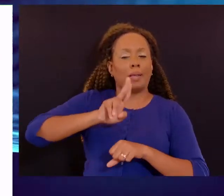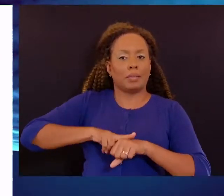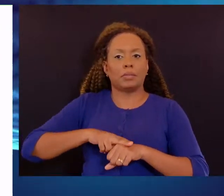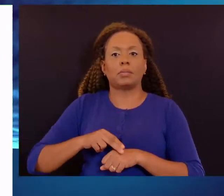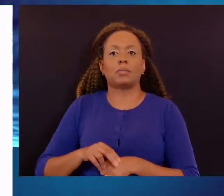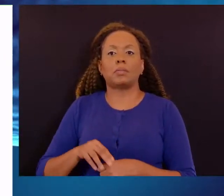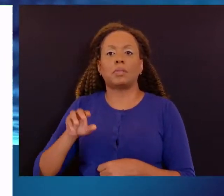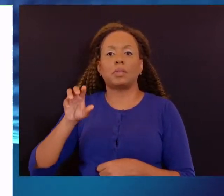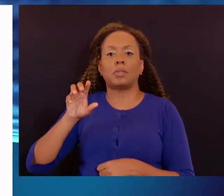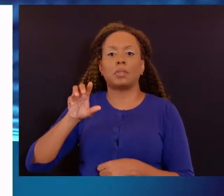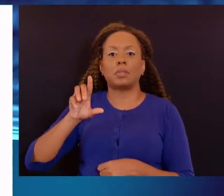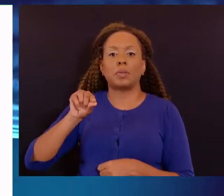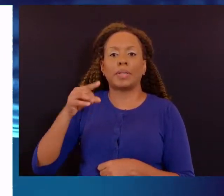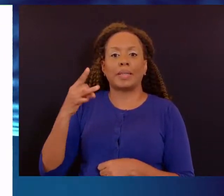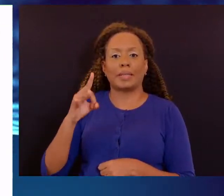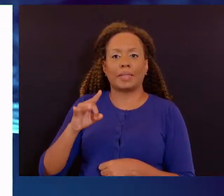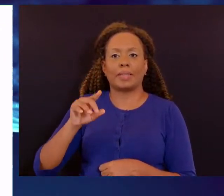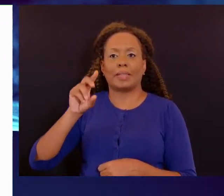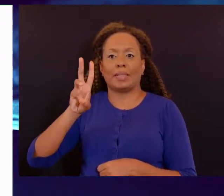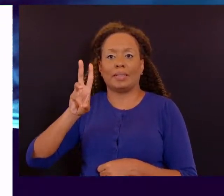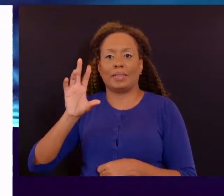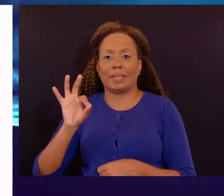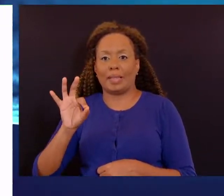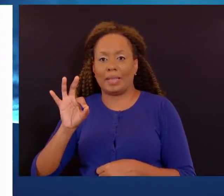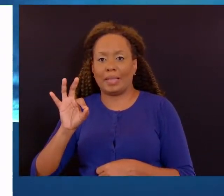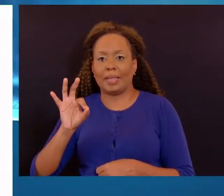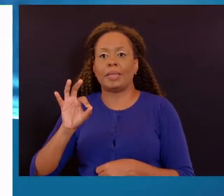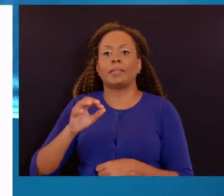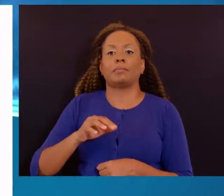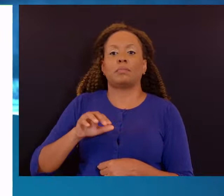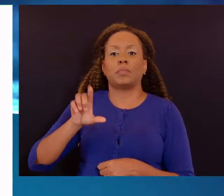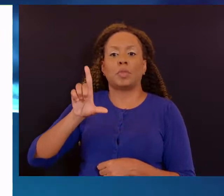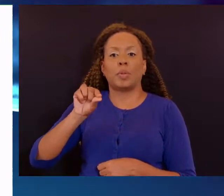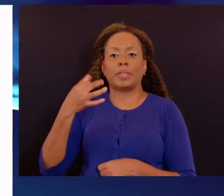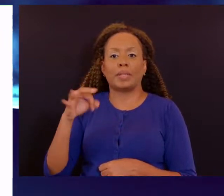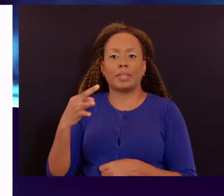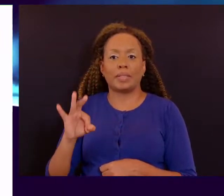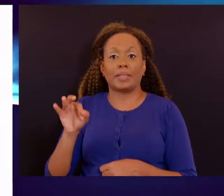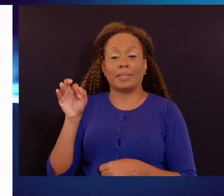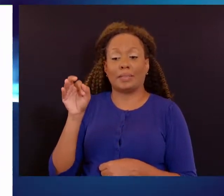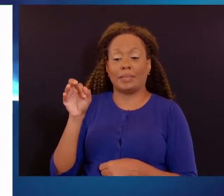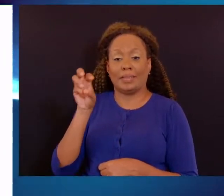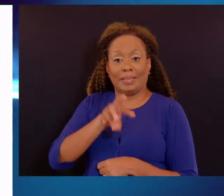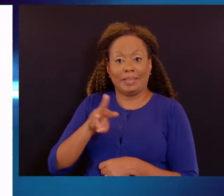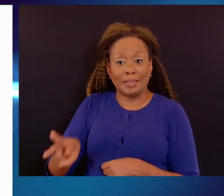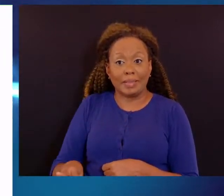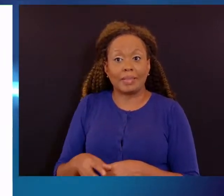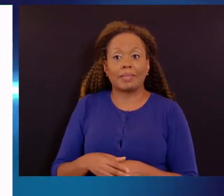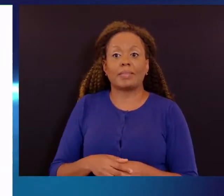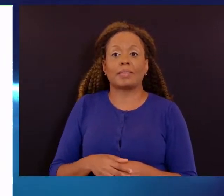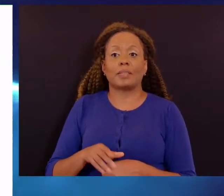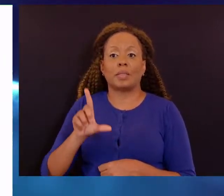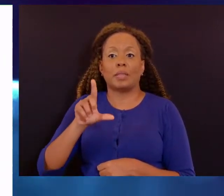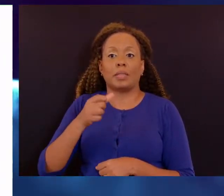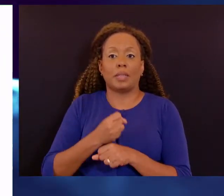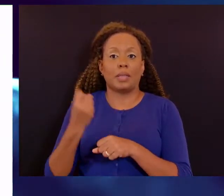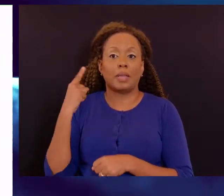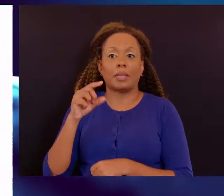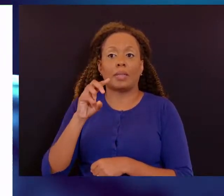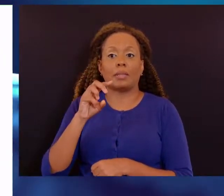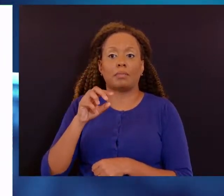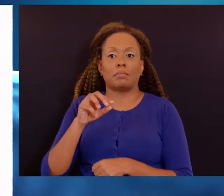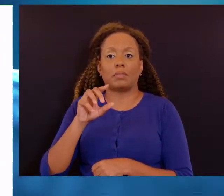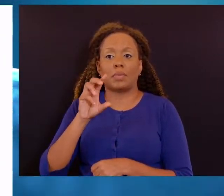was 69, and also in 2020, and then in 2019 it was 66, so we've dropped down to 63. A